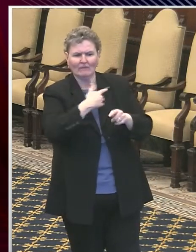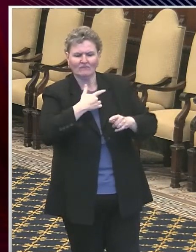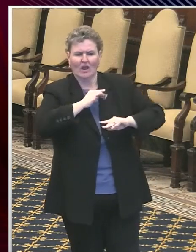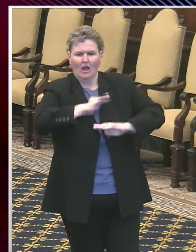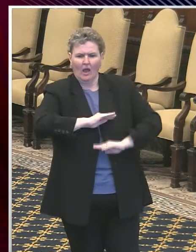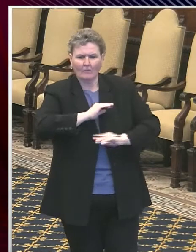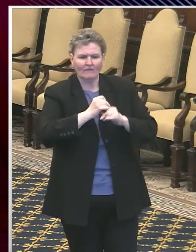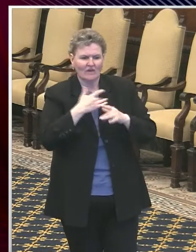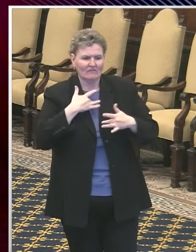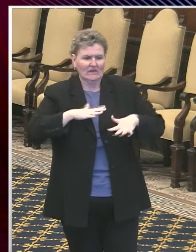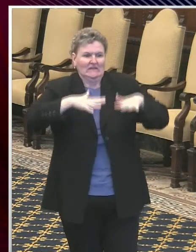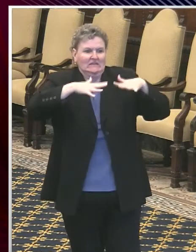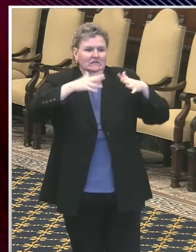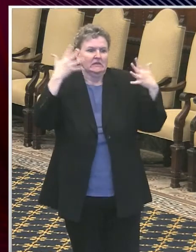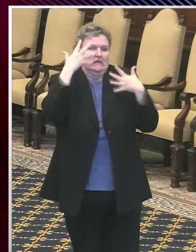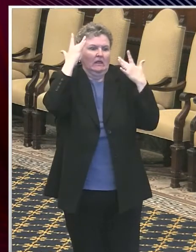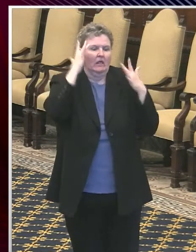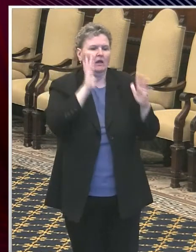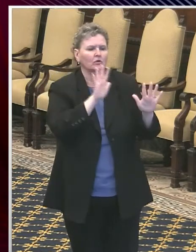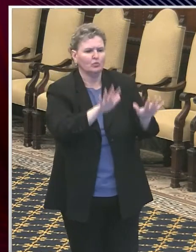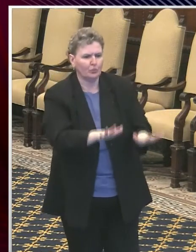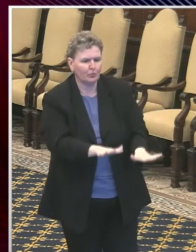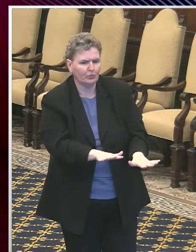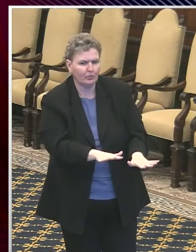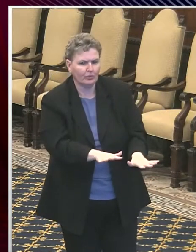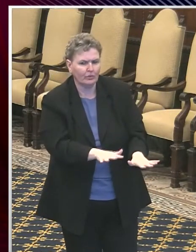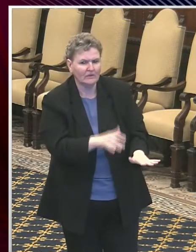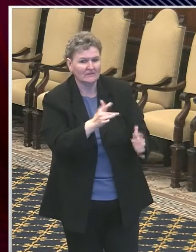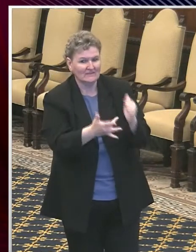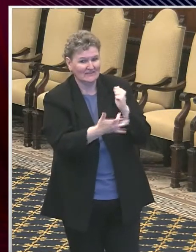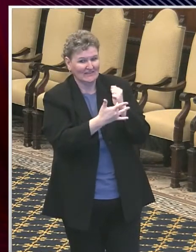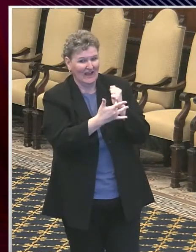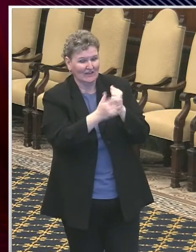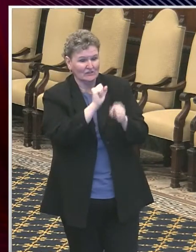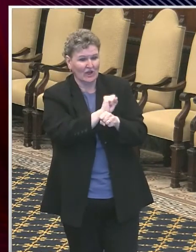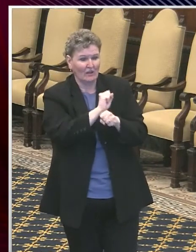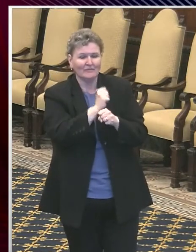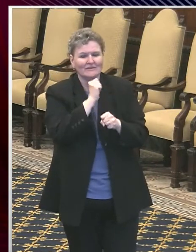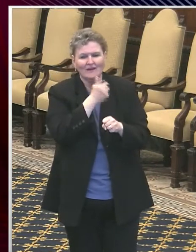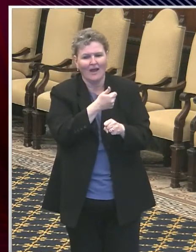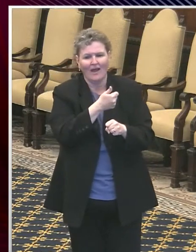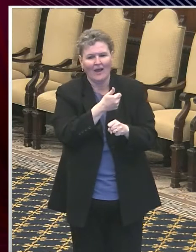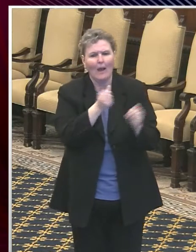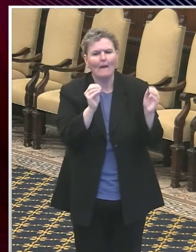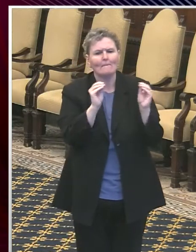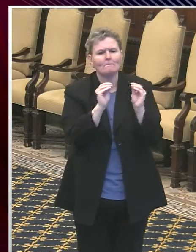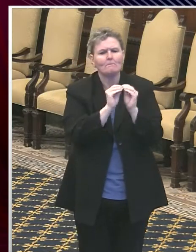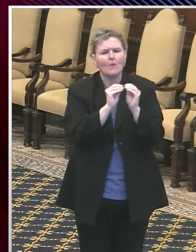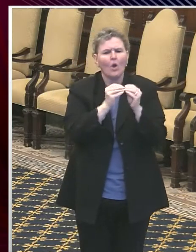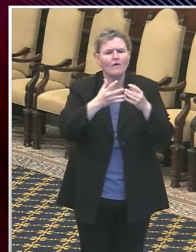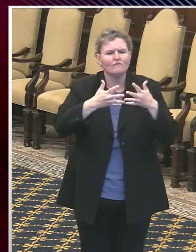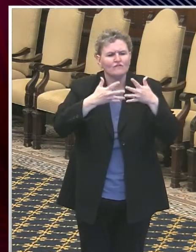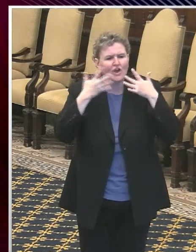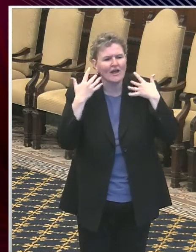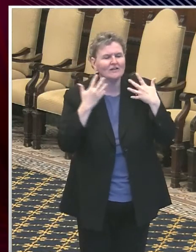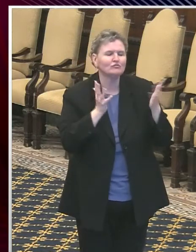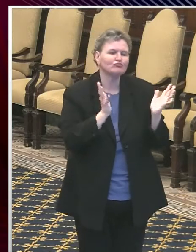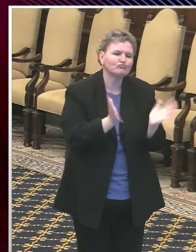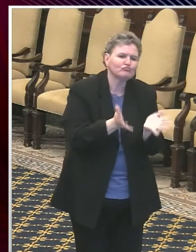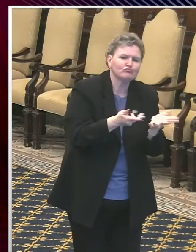city? I'm not sure what swab you're talking about. Is this using a different test, or is it just a different swab? It's a